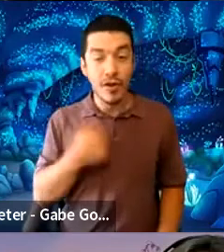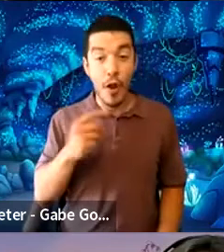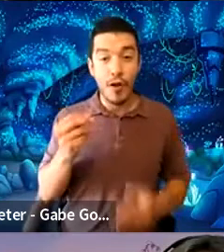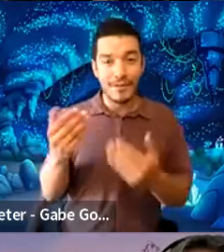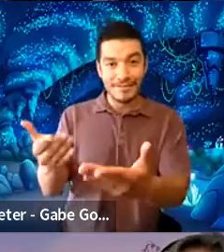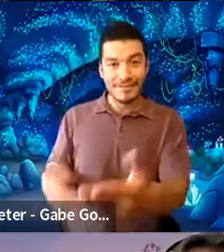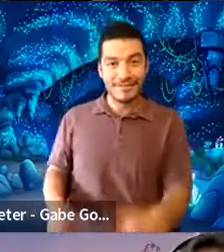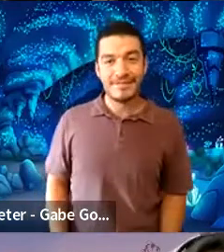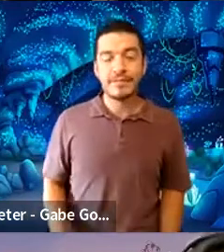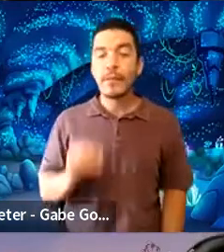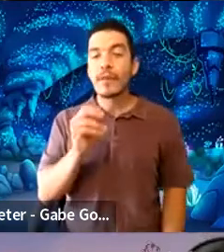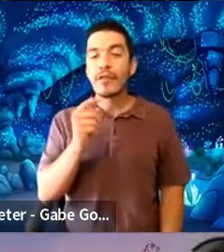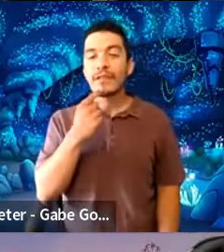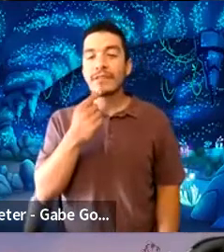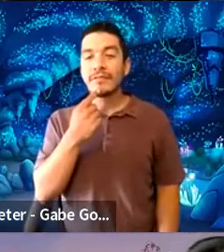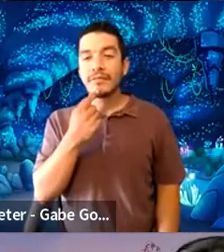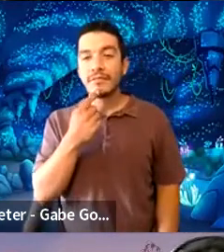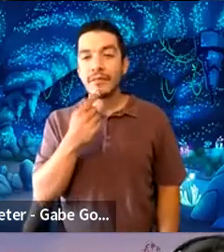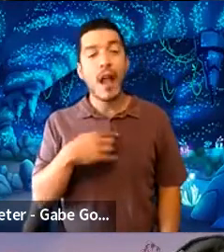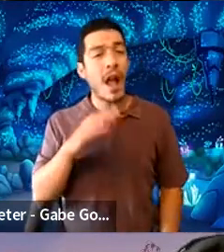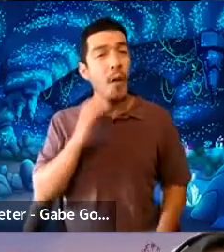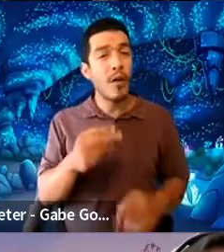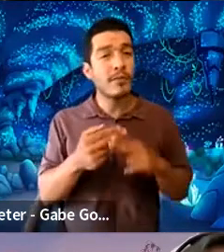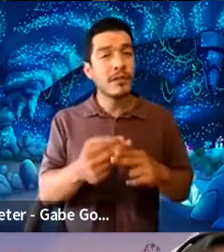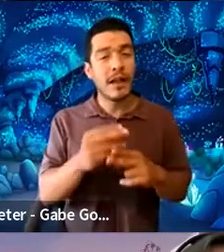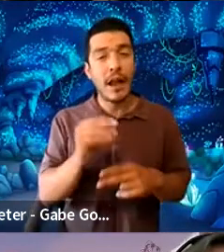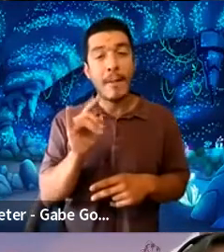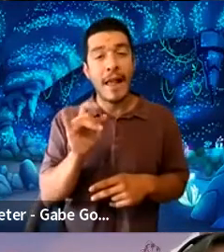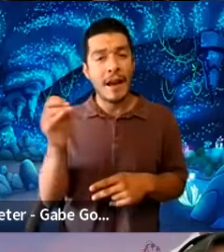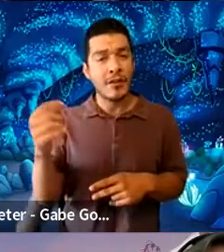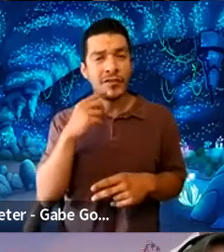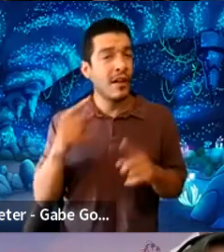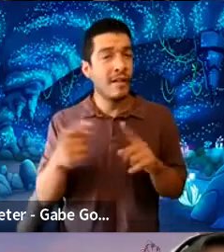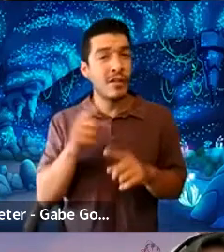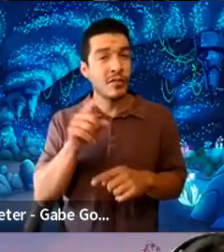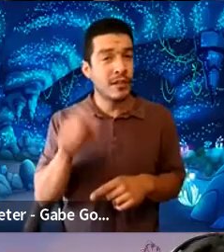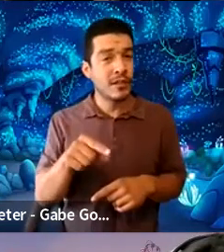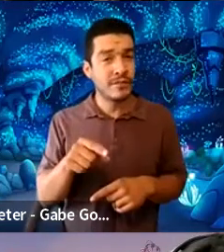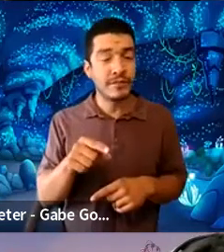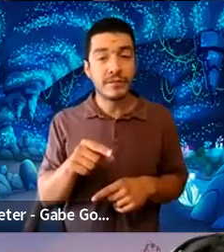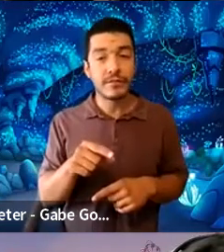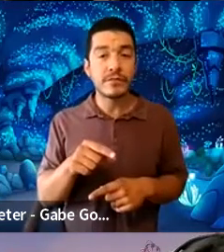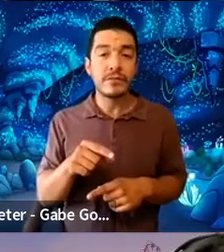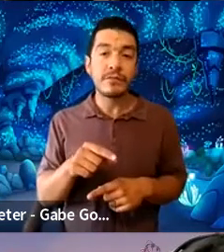go. Well, I was just going to mention, Madeline, you said the very first question you mentioned,